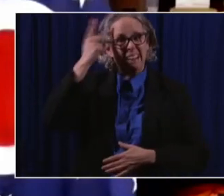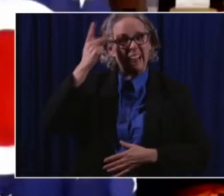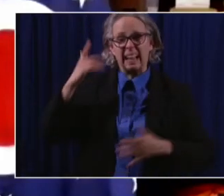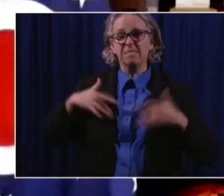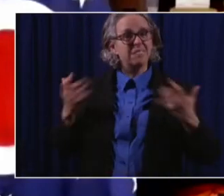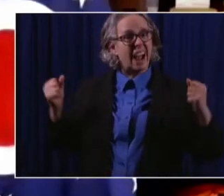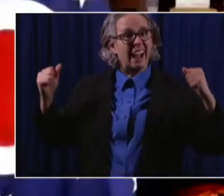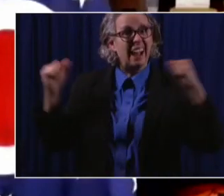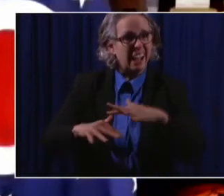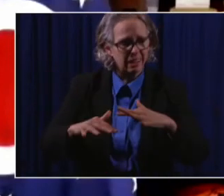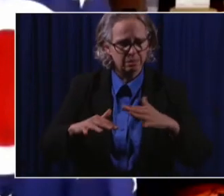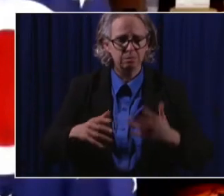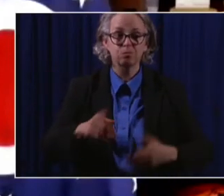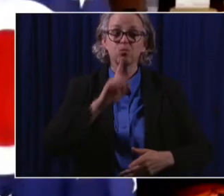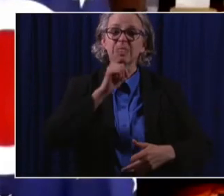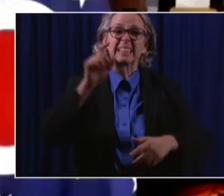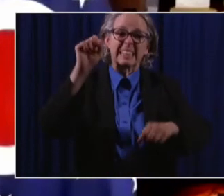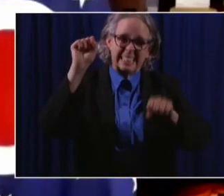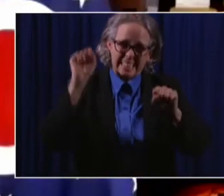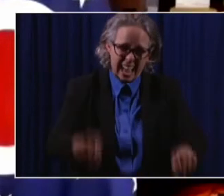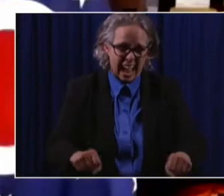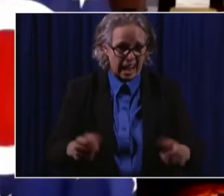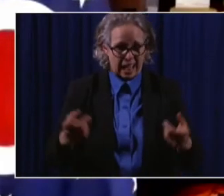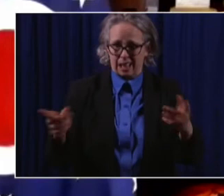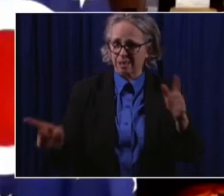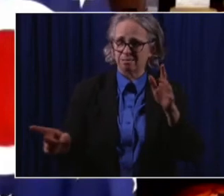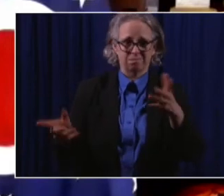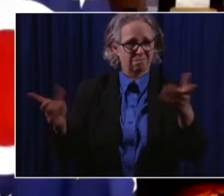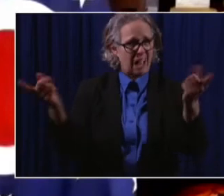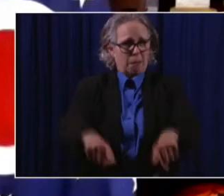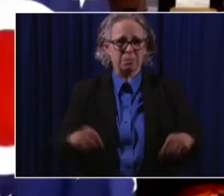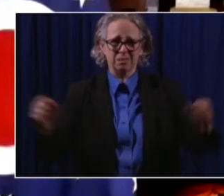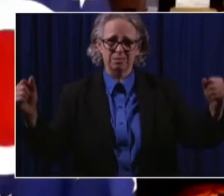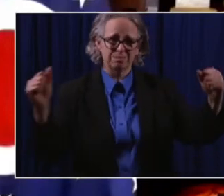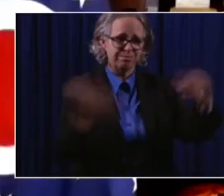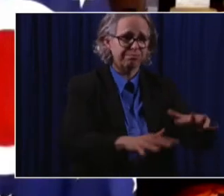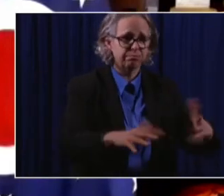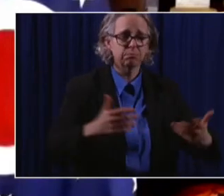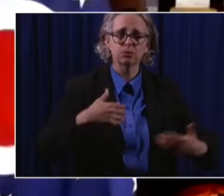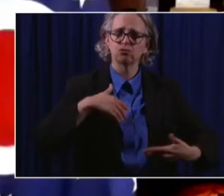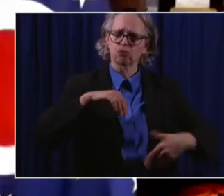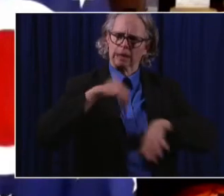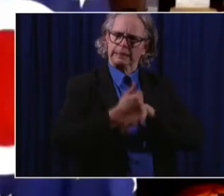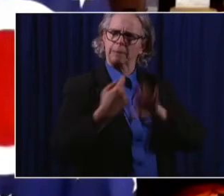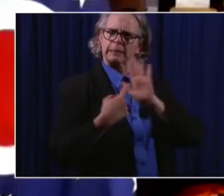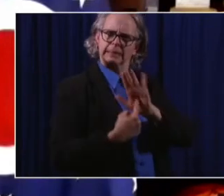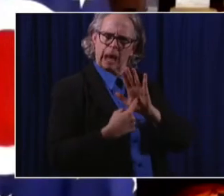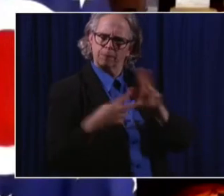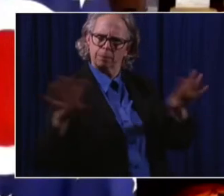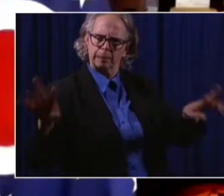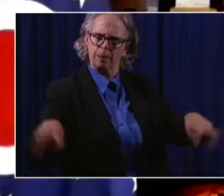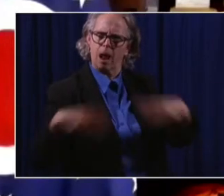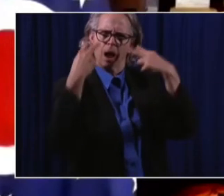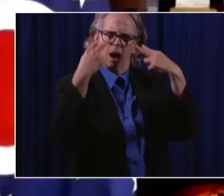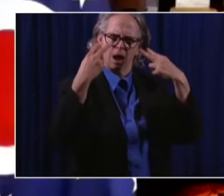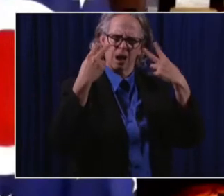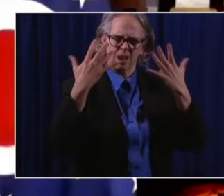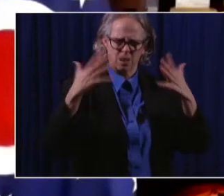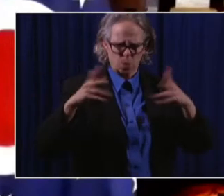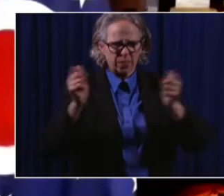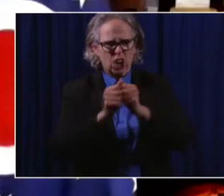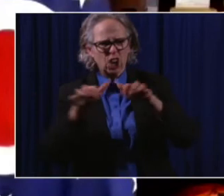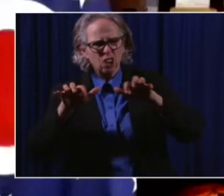order. We have tried to set a good example. I stood up in front of a hostile crowd and asked them to wear